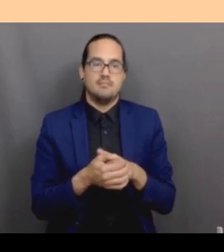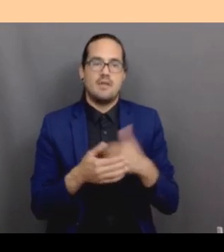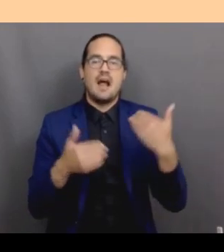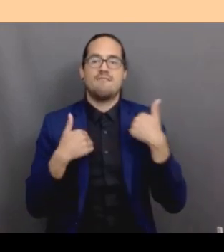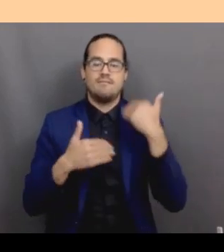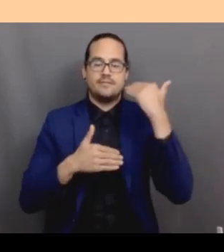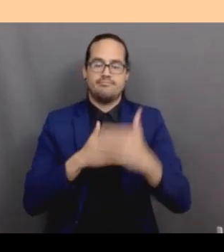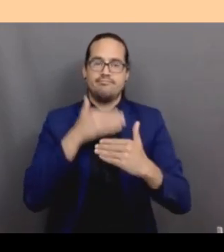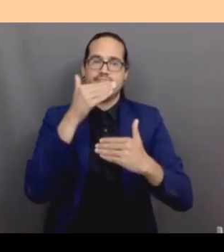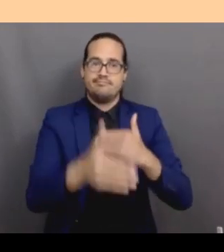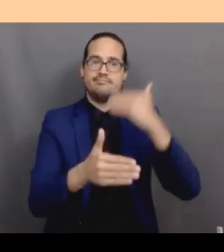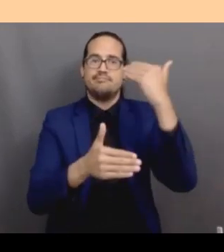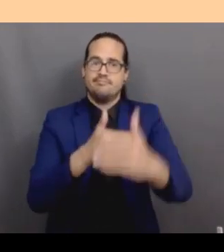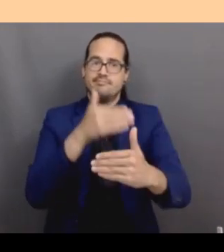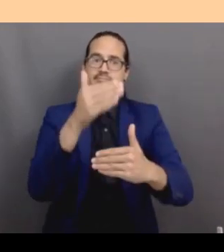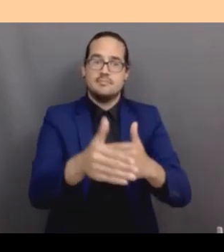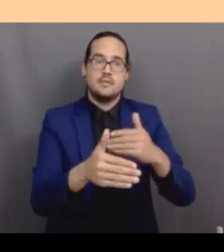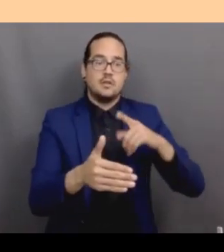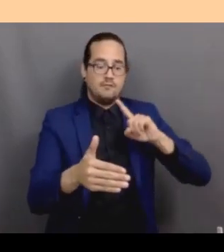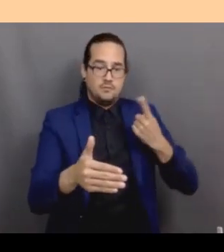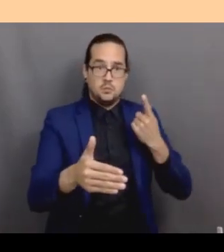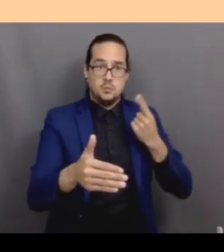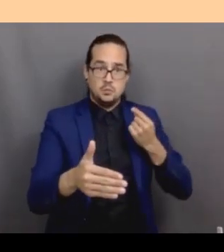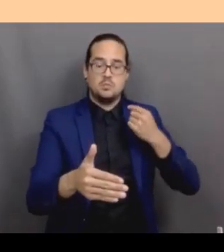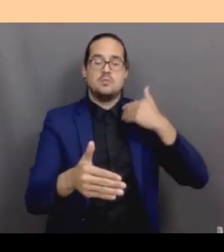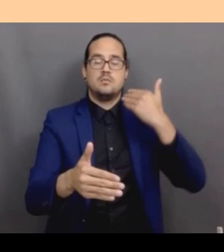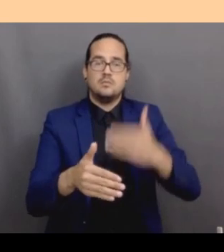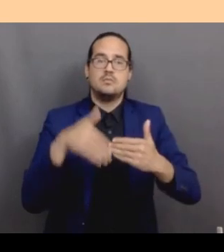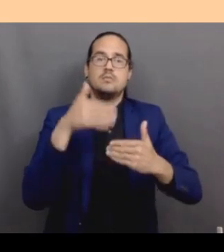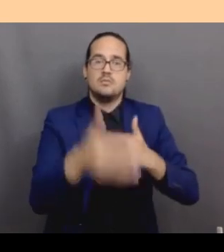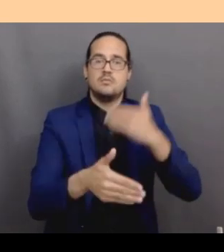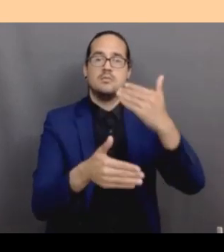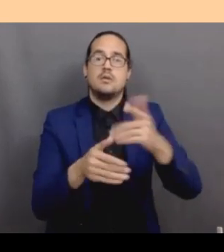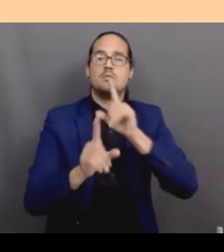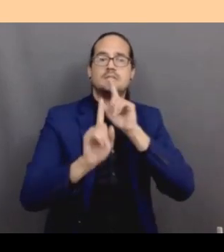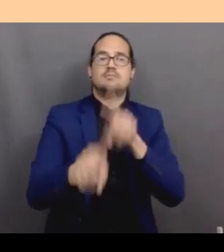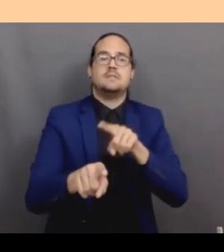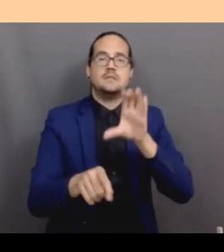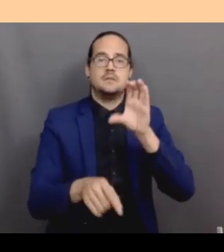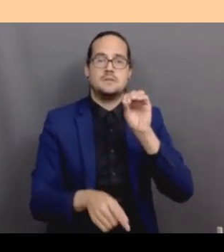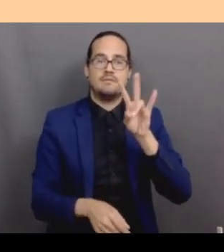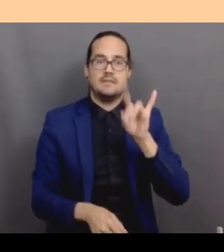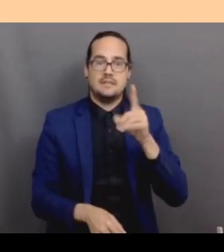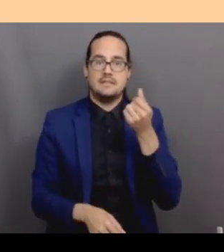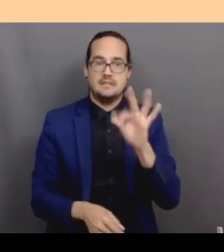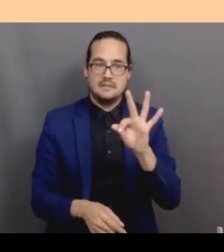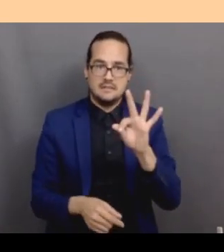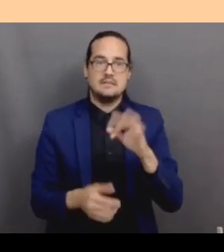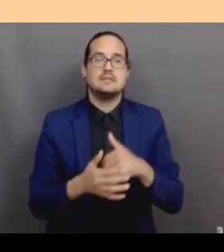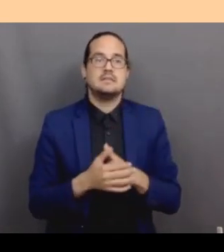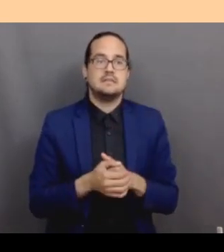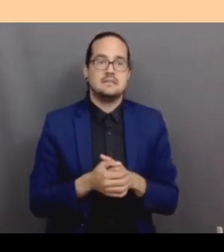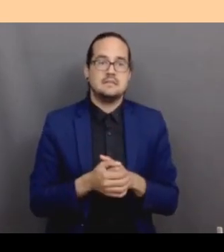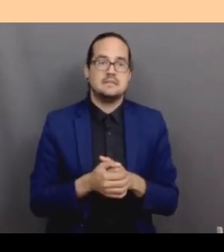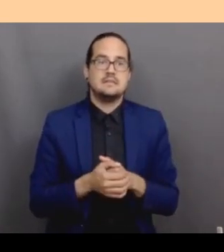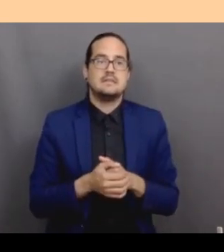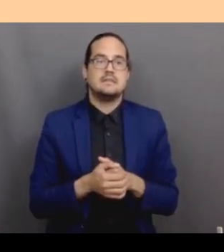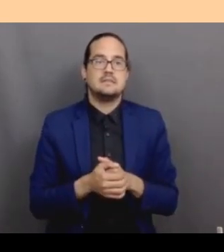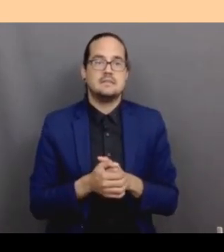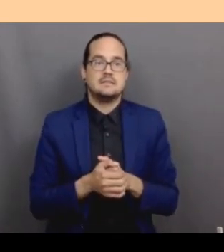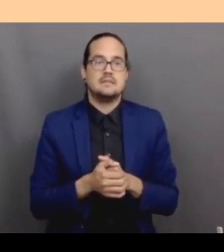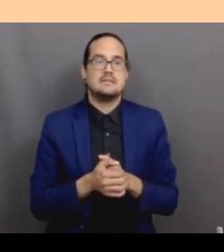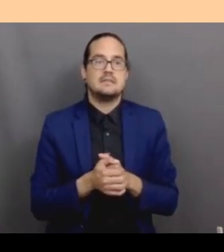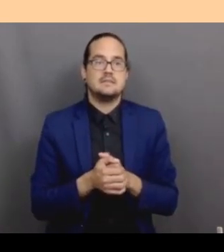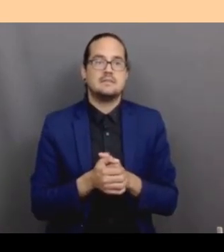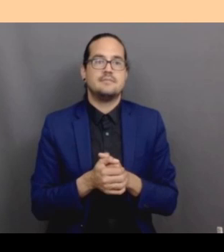of Marin, Marin Community Clinics, and our larger voluntary organizations active in disaster, we'll be working to make sure